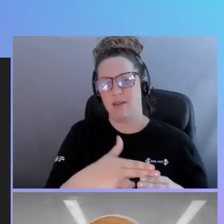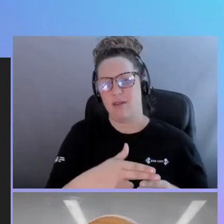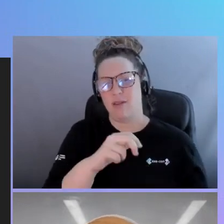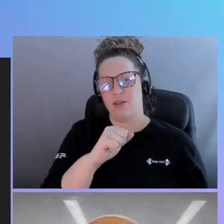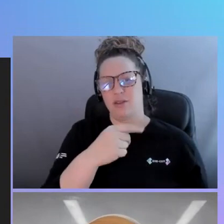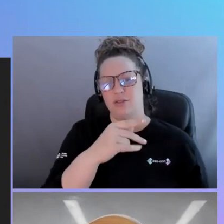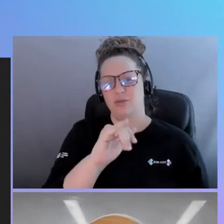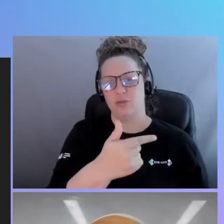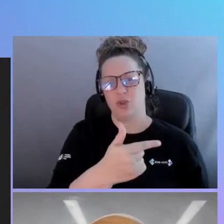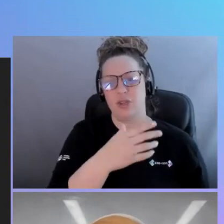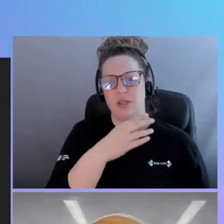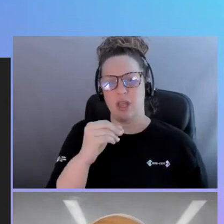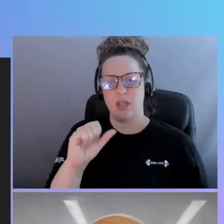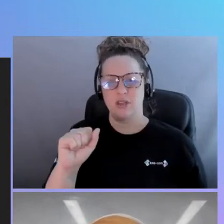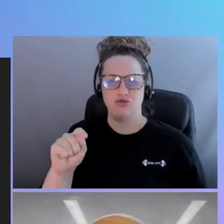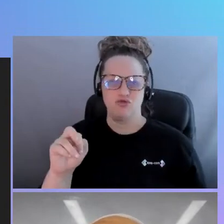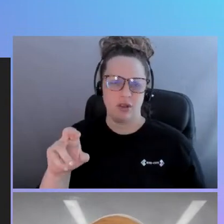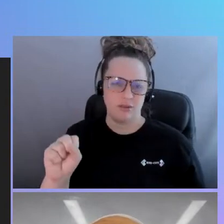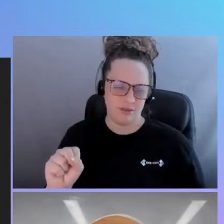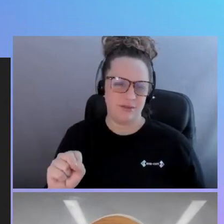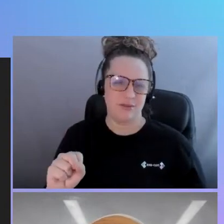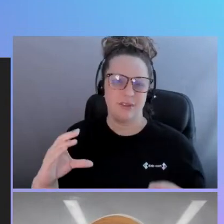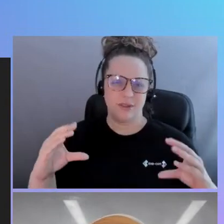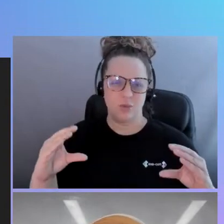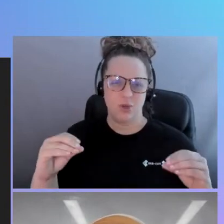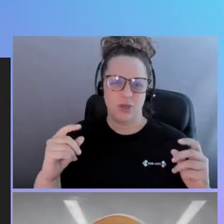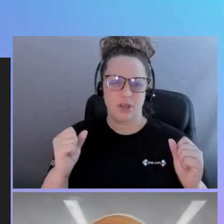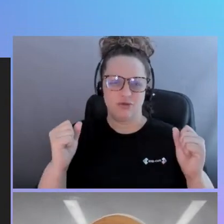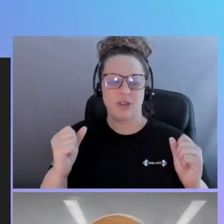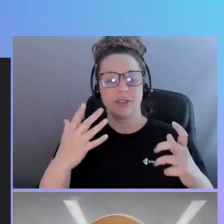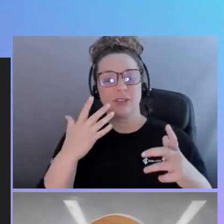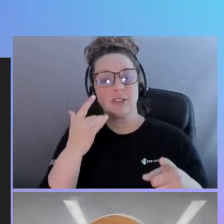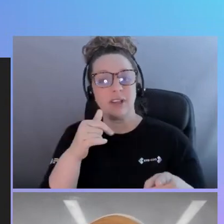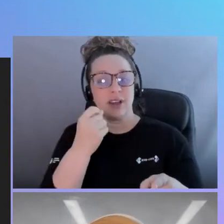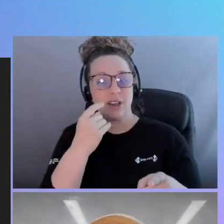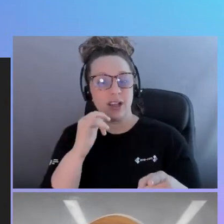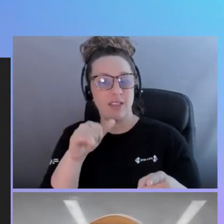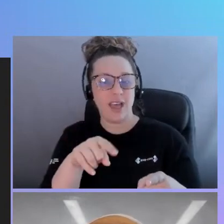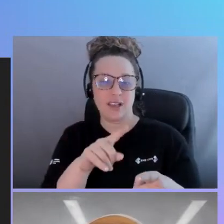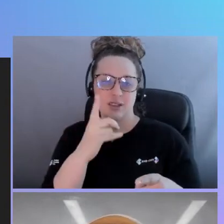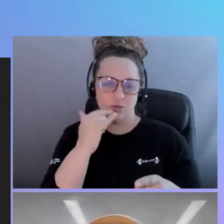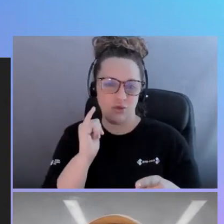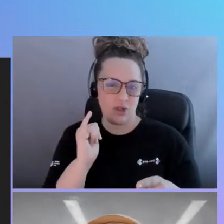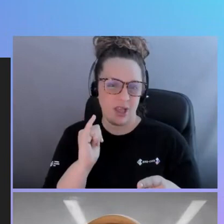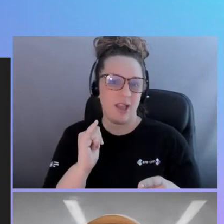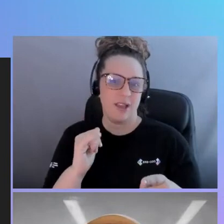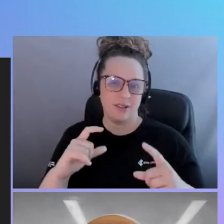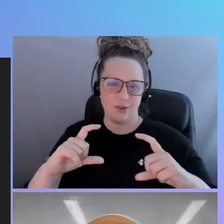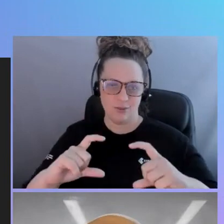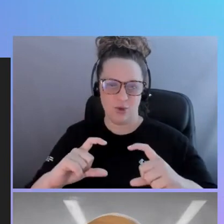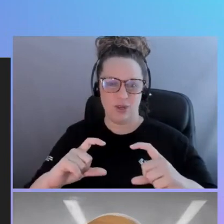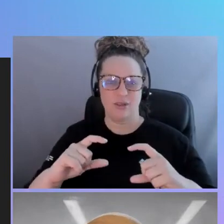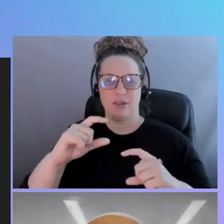or activate in order to define how a subview should behave depending on how the